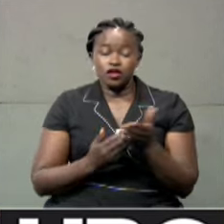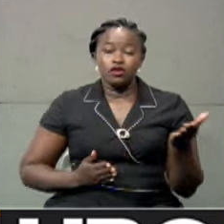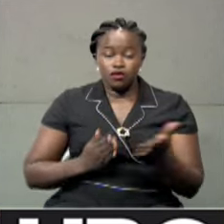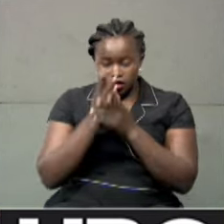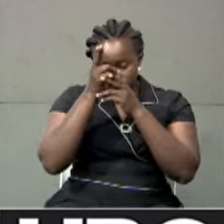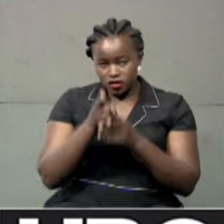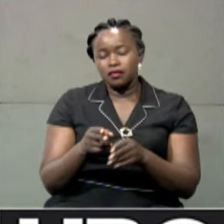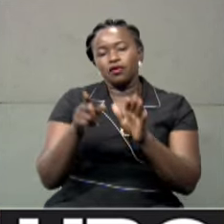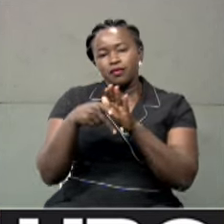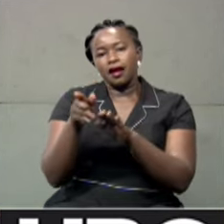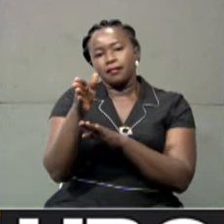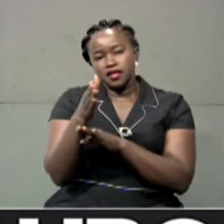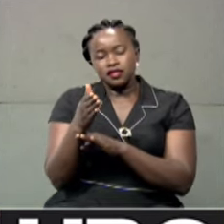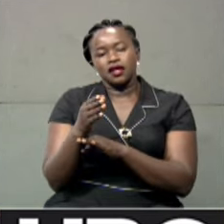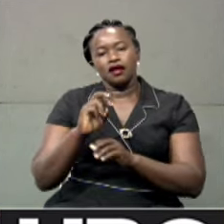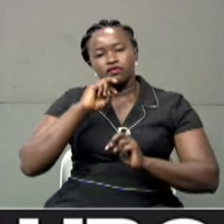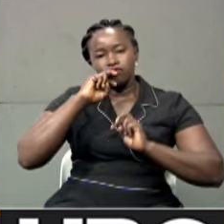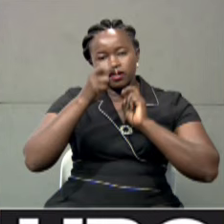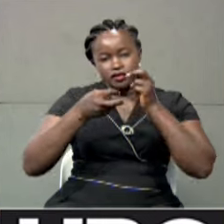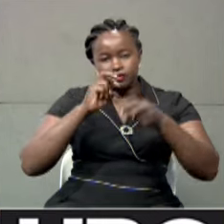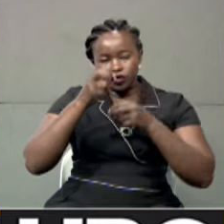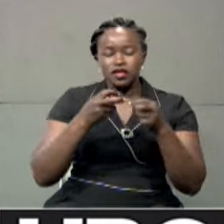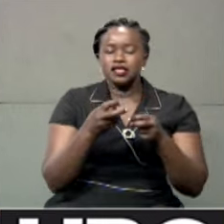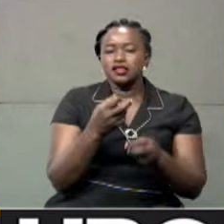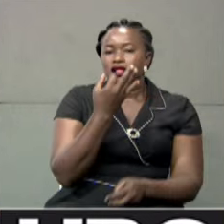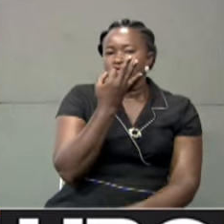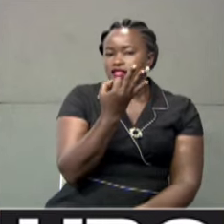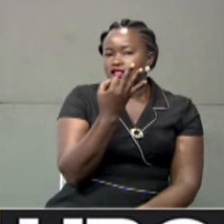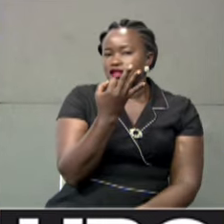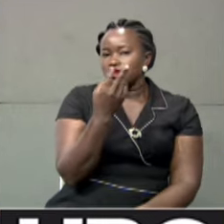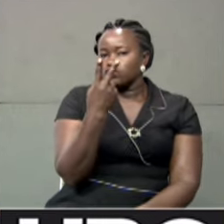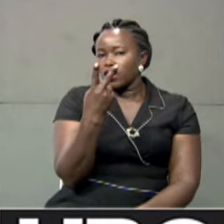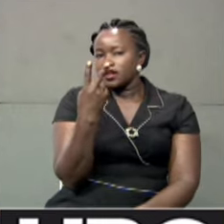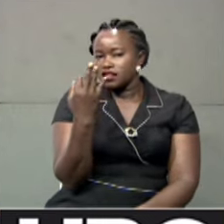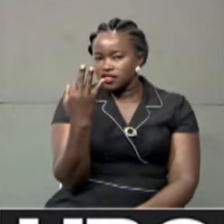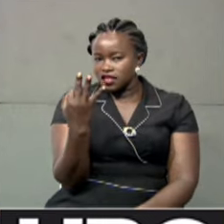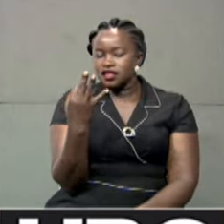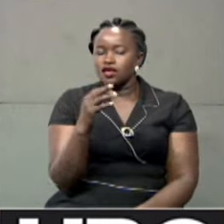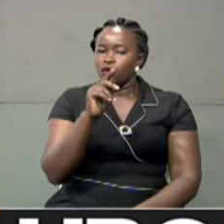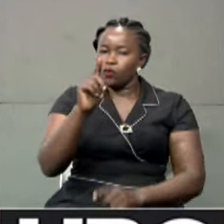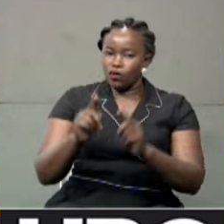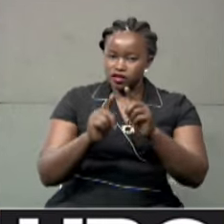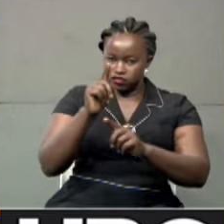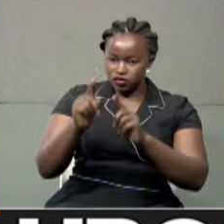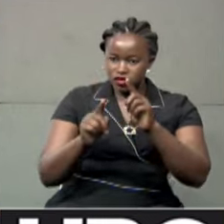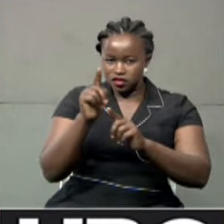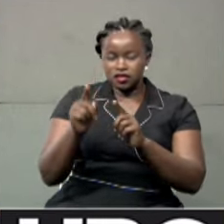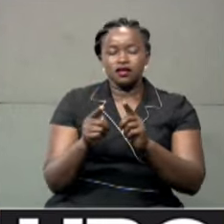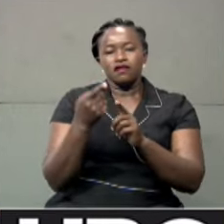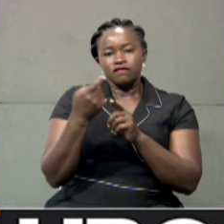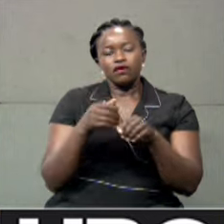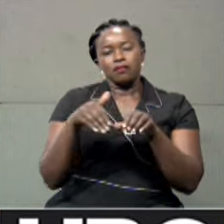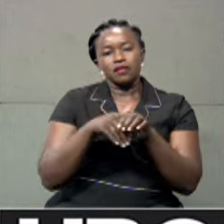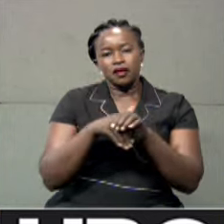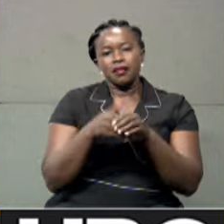Honourable Prime Minister responded to 323 questions from the